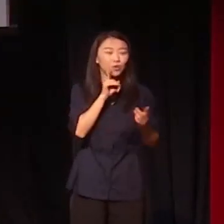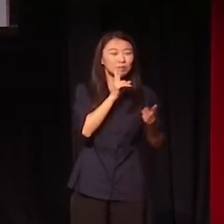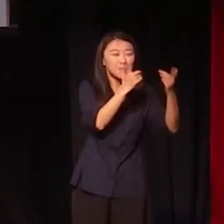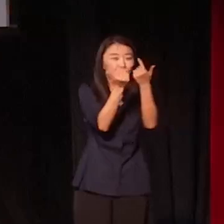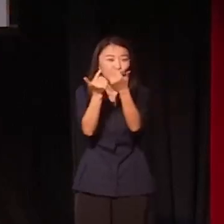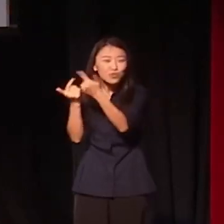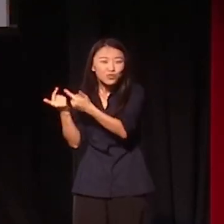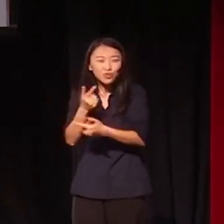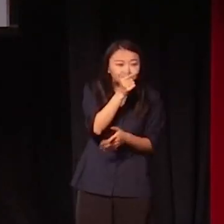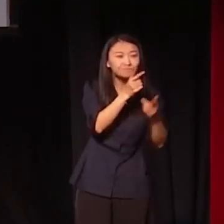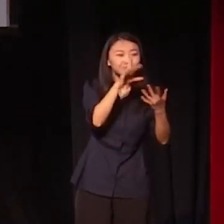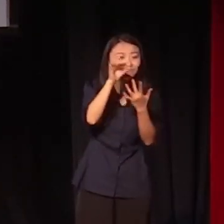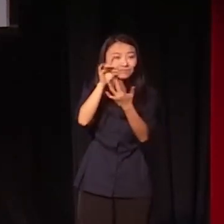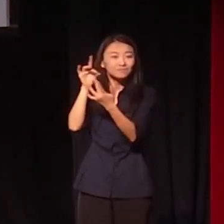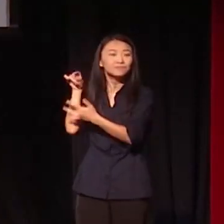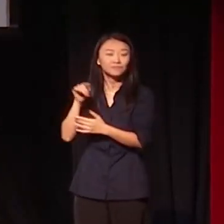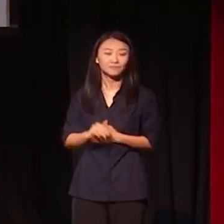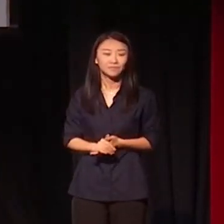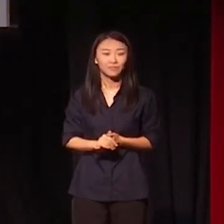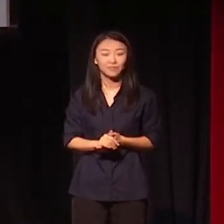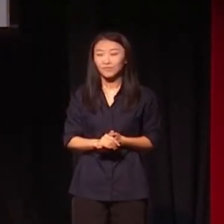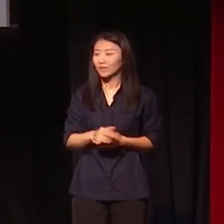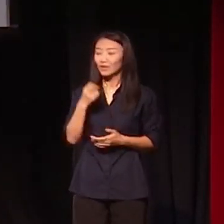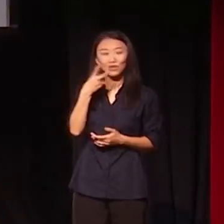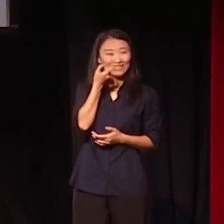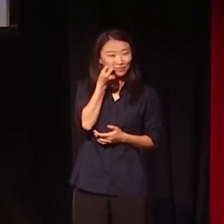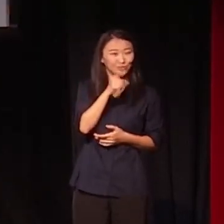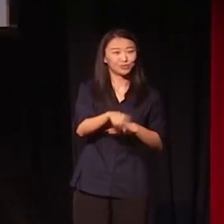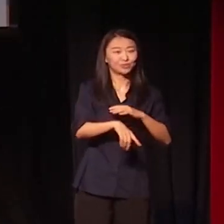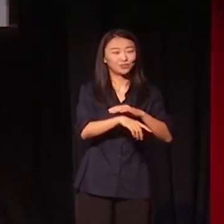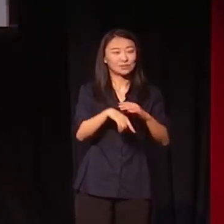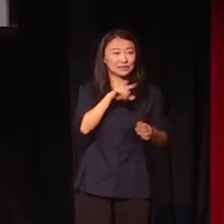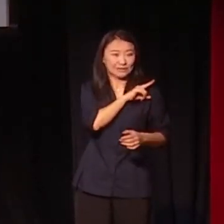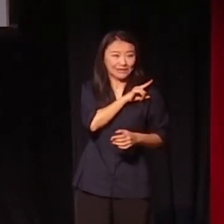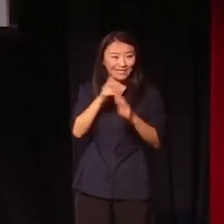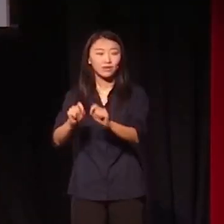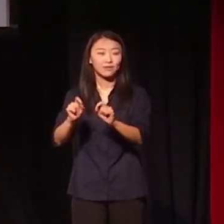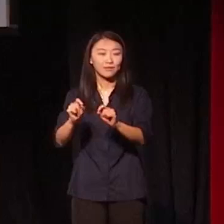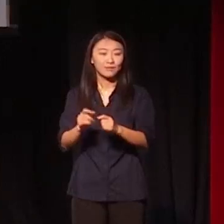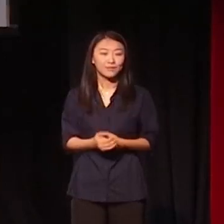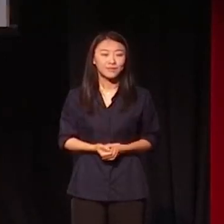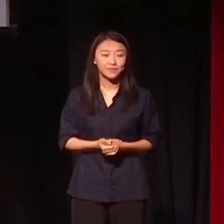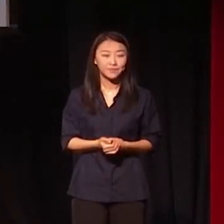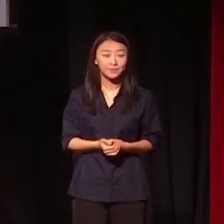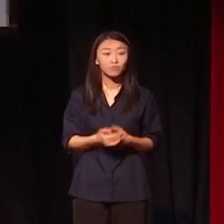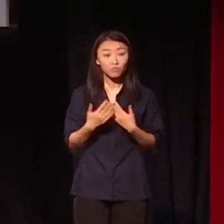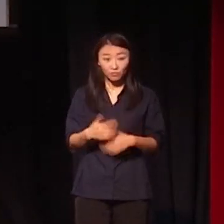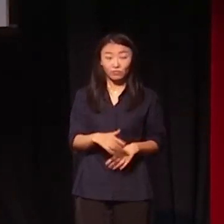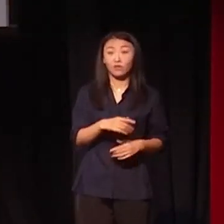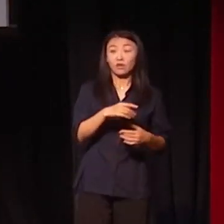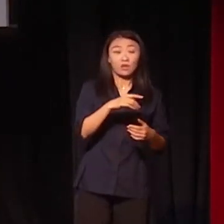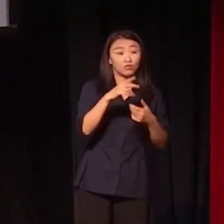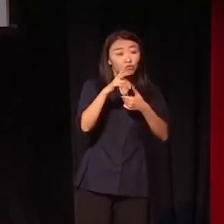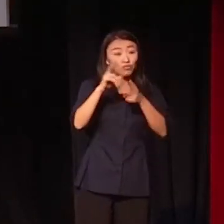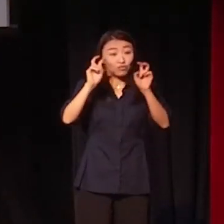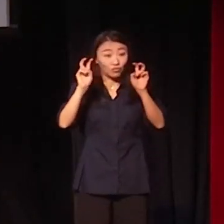me particularly, and also that I could draw upon my own research to talk about. So one of the thematic focuses for